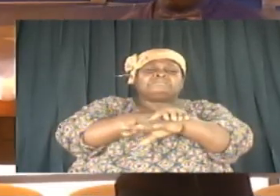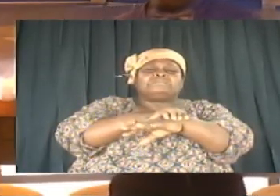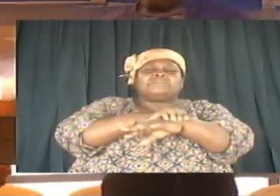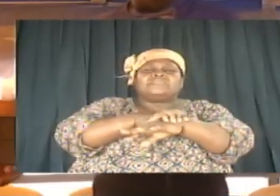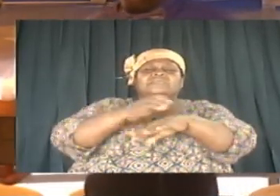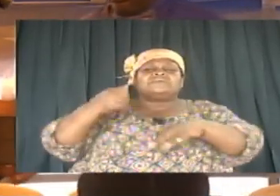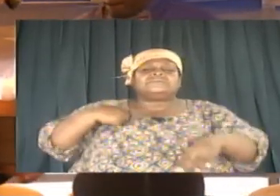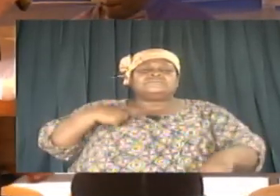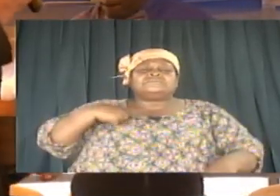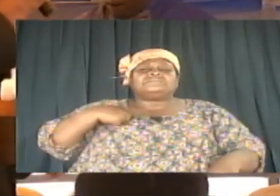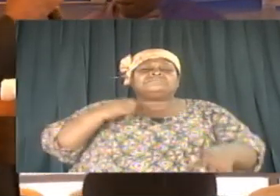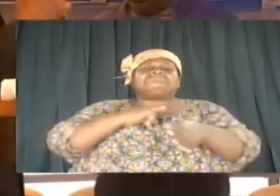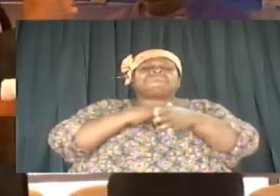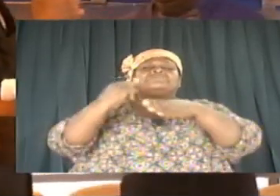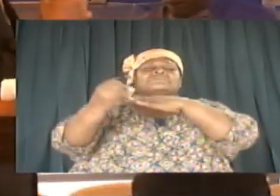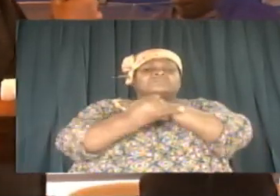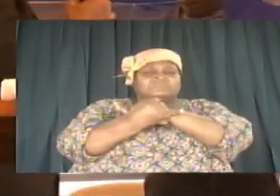are,